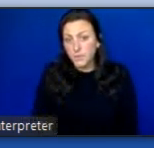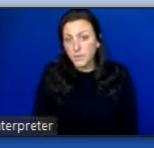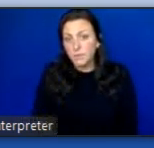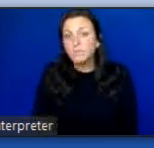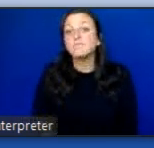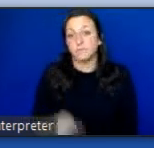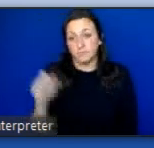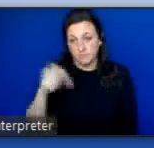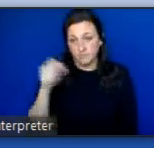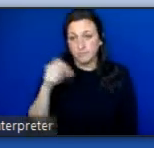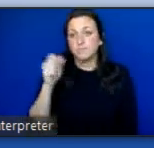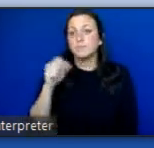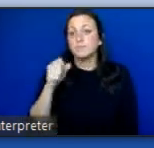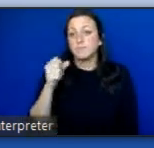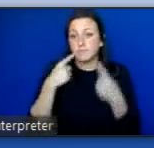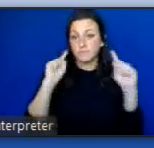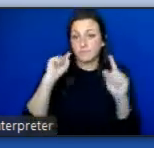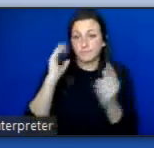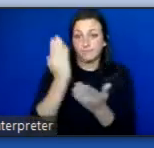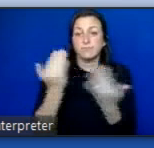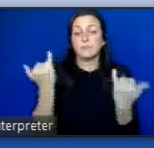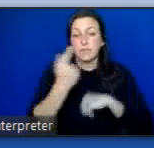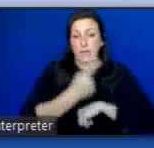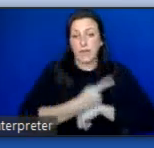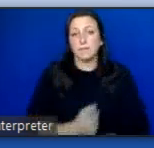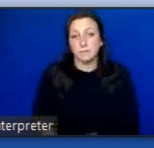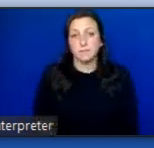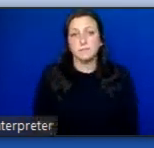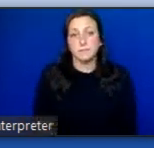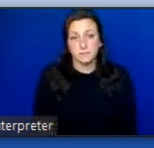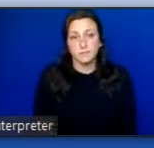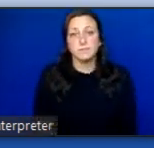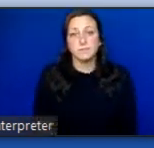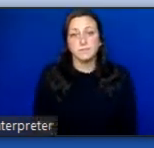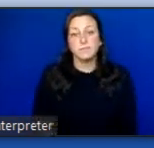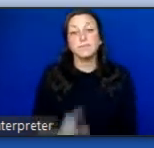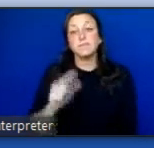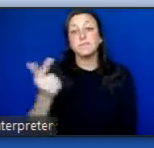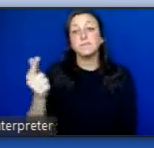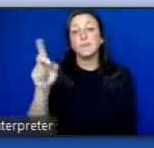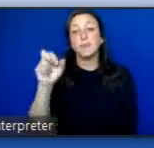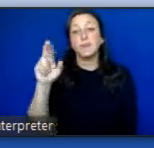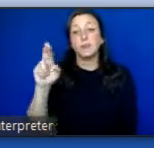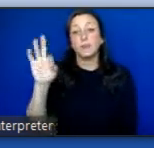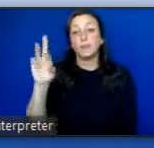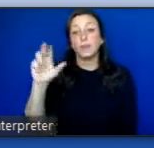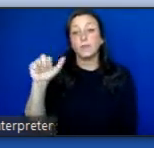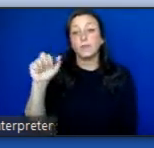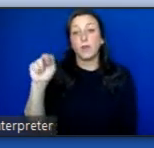Yes, it is arriving on the ground today. And I'll turn it over to Dr. France.